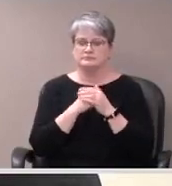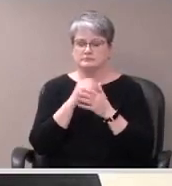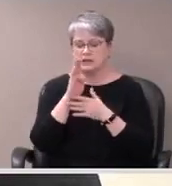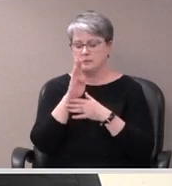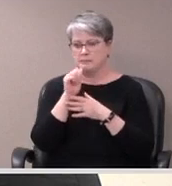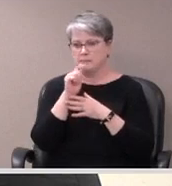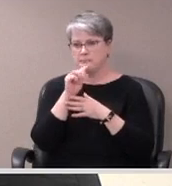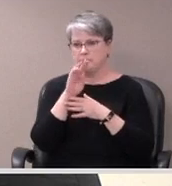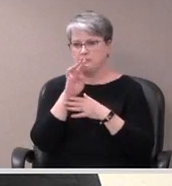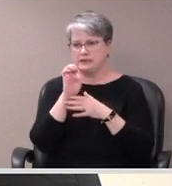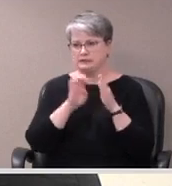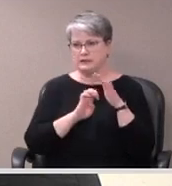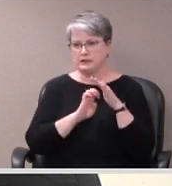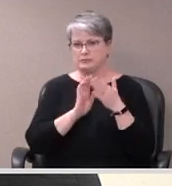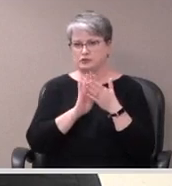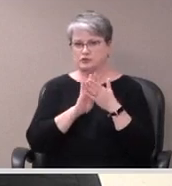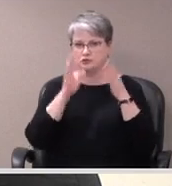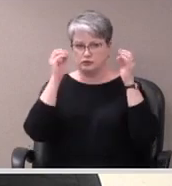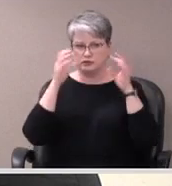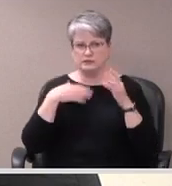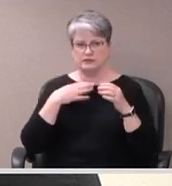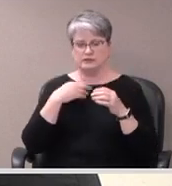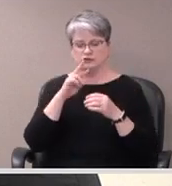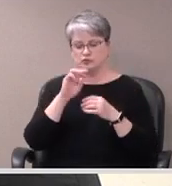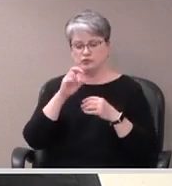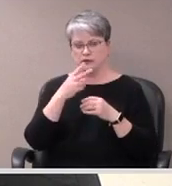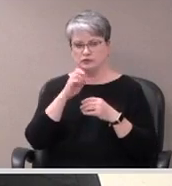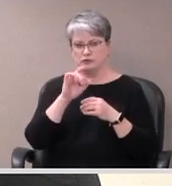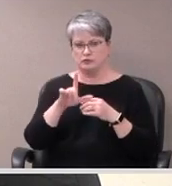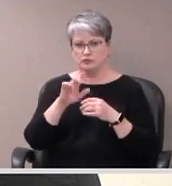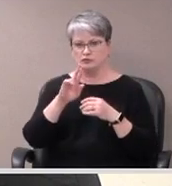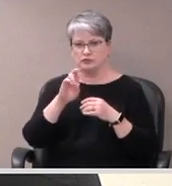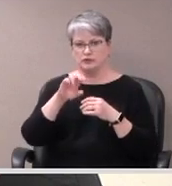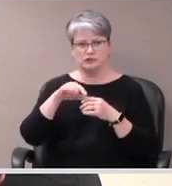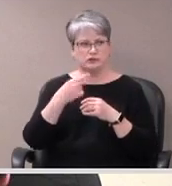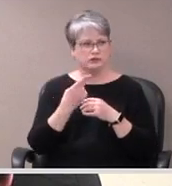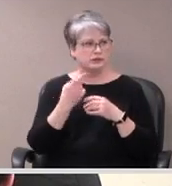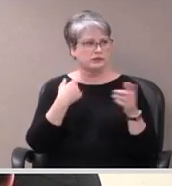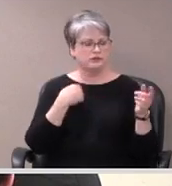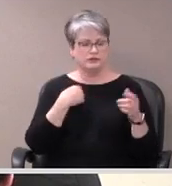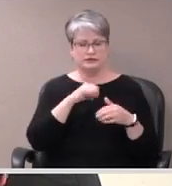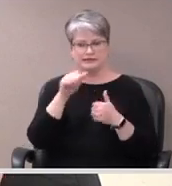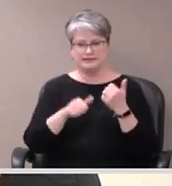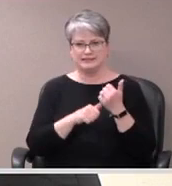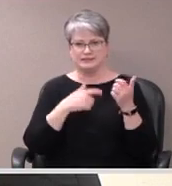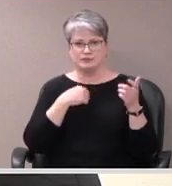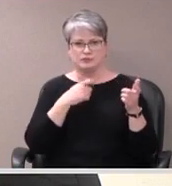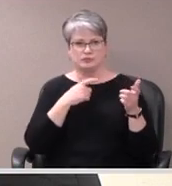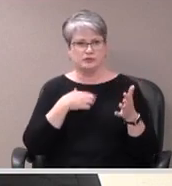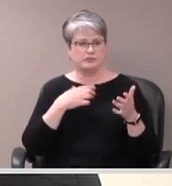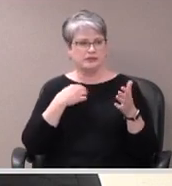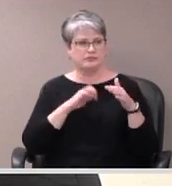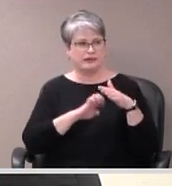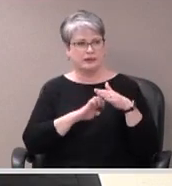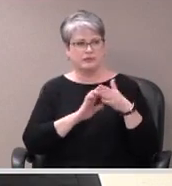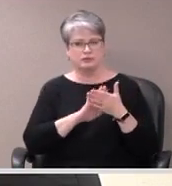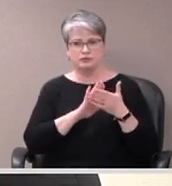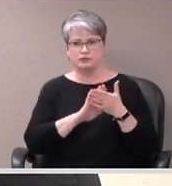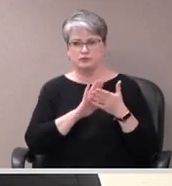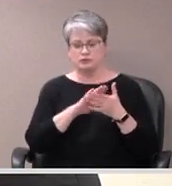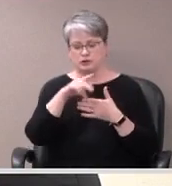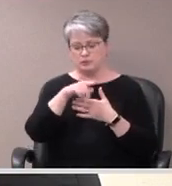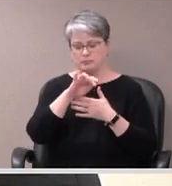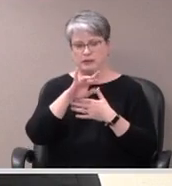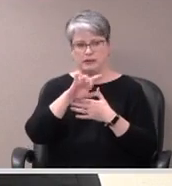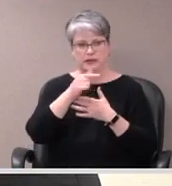Bates Elementary School teacher Rachel Rich. Joining in her recognition is Assistant Superintendent of Elementary Schools Paige